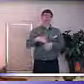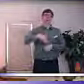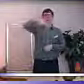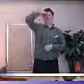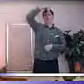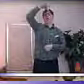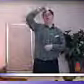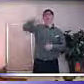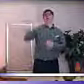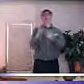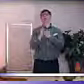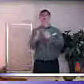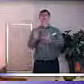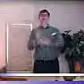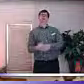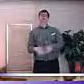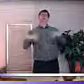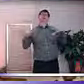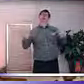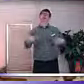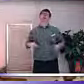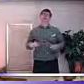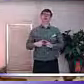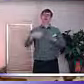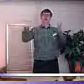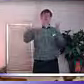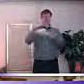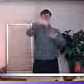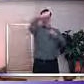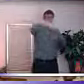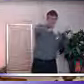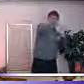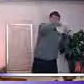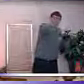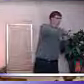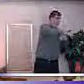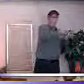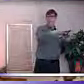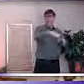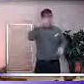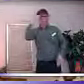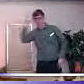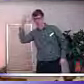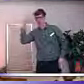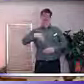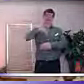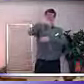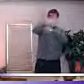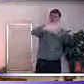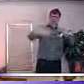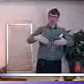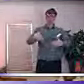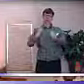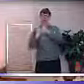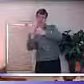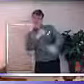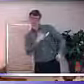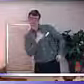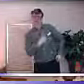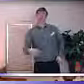Spirit is life eternal that knows nothing outside itself, and